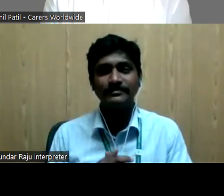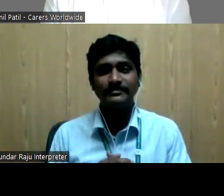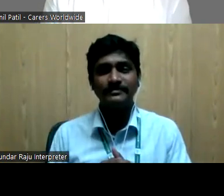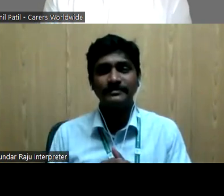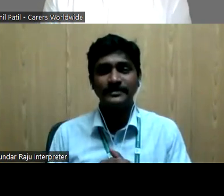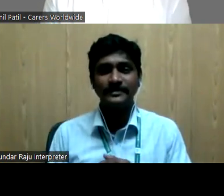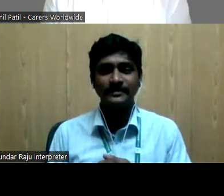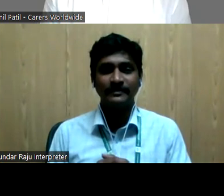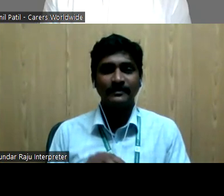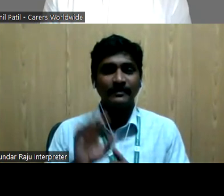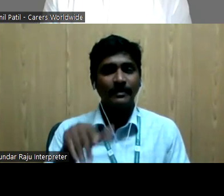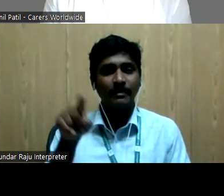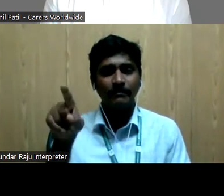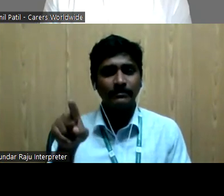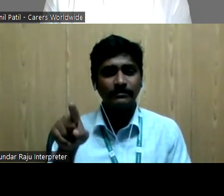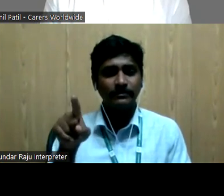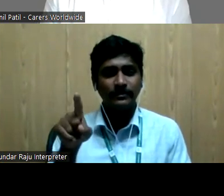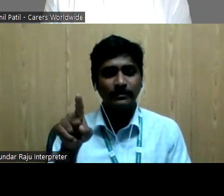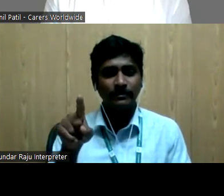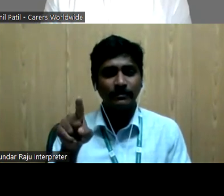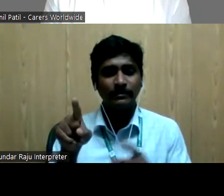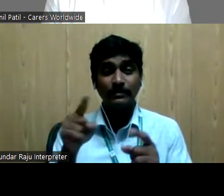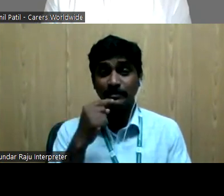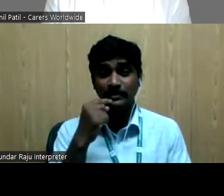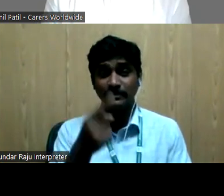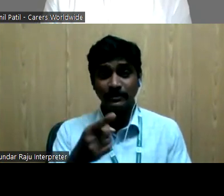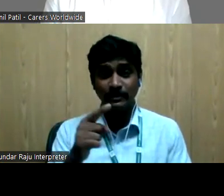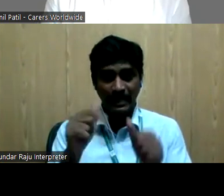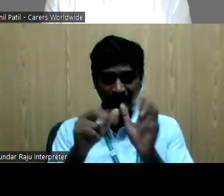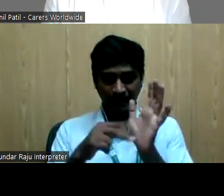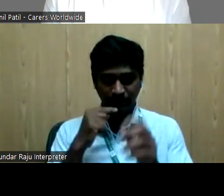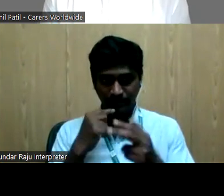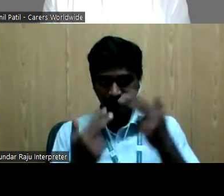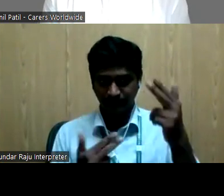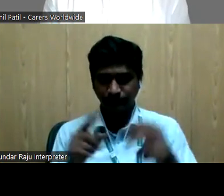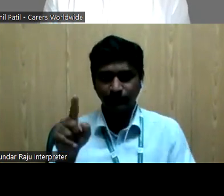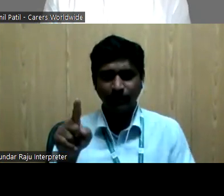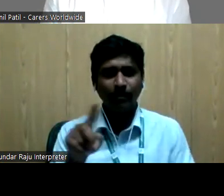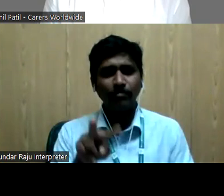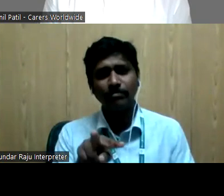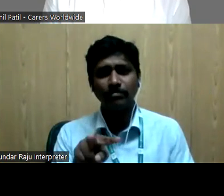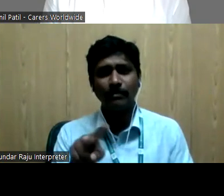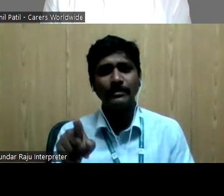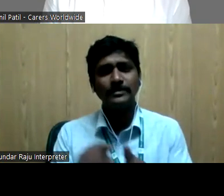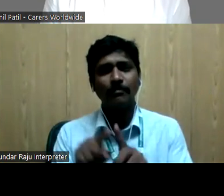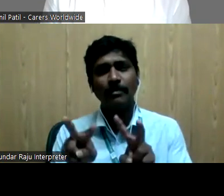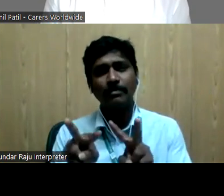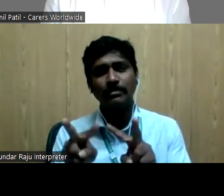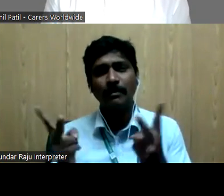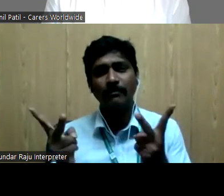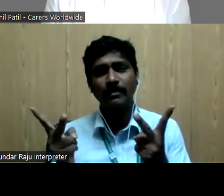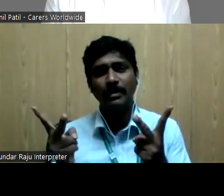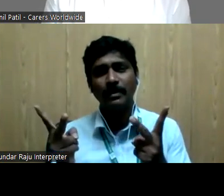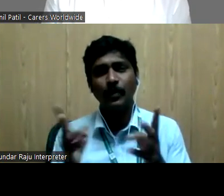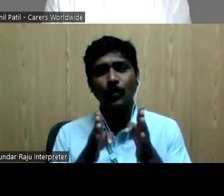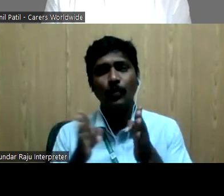There are different ways and different approaches one can have the respite care facilities,